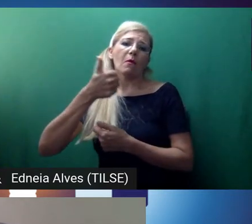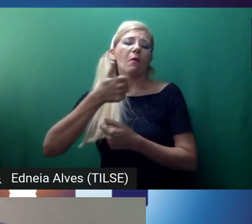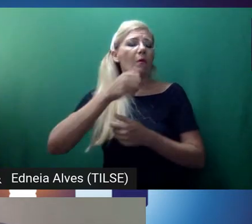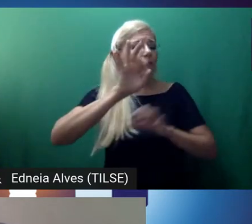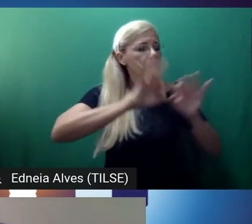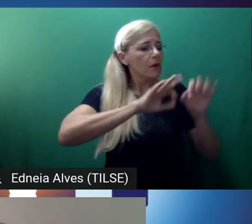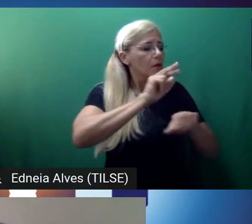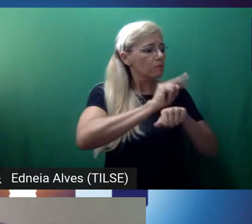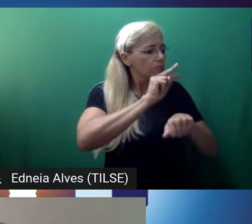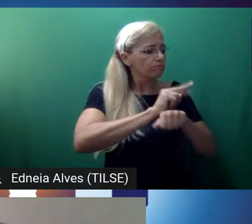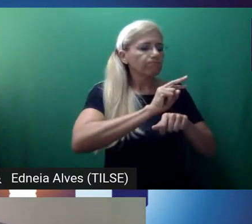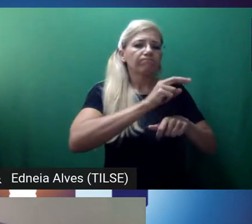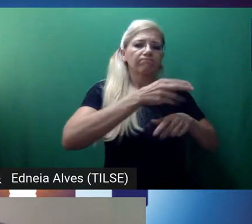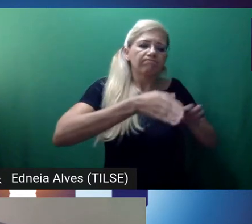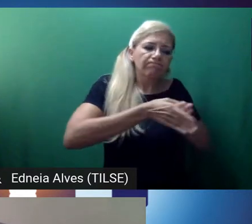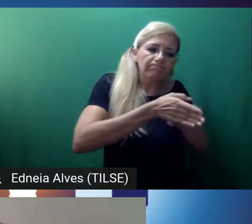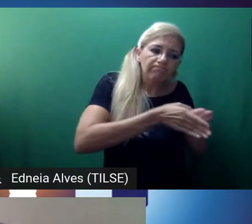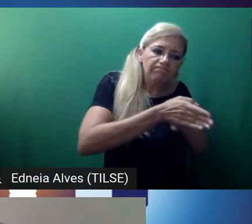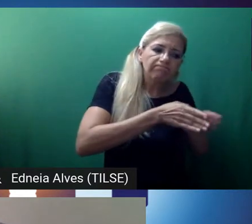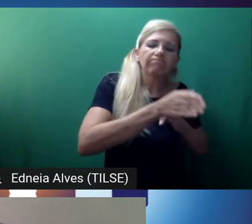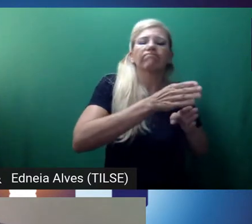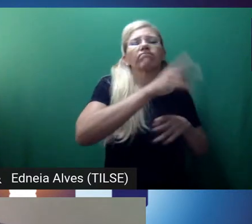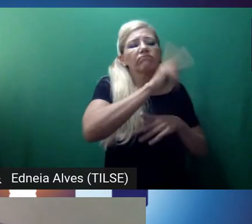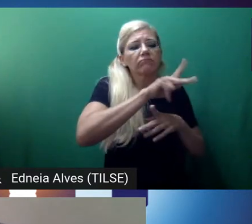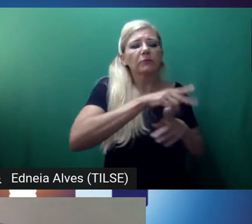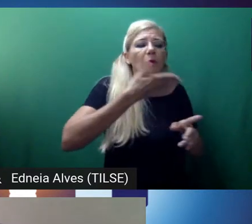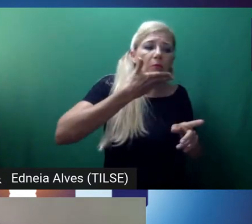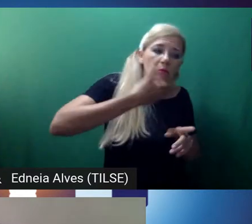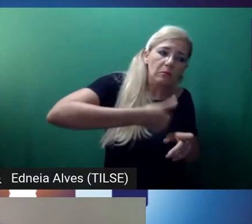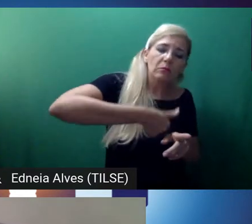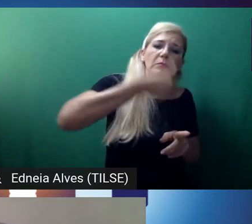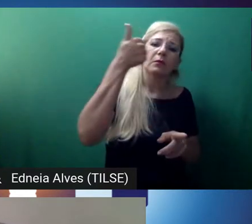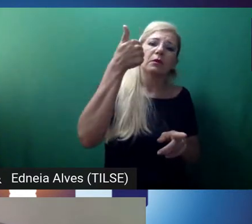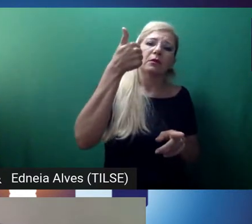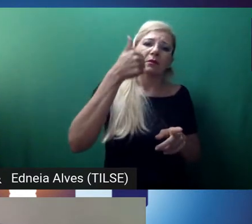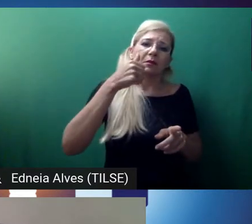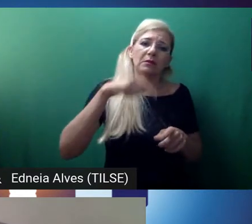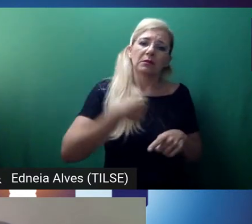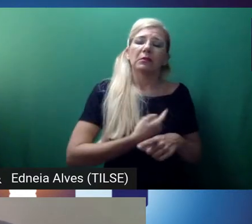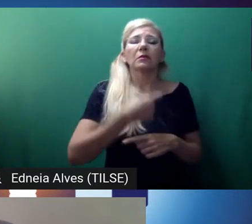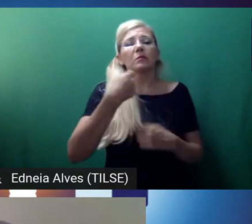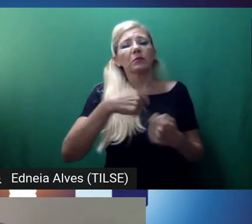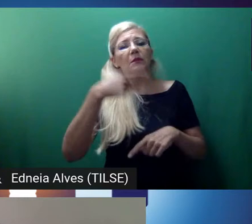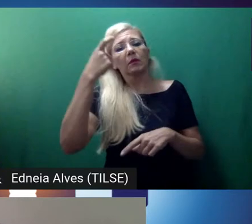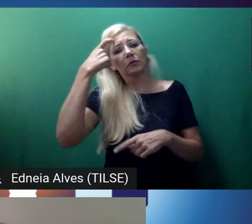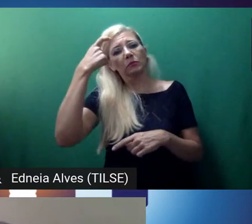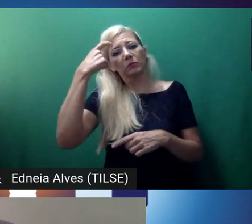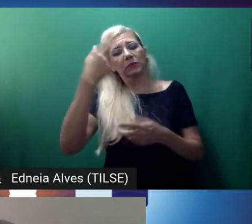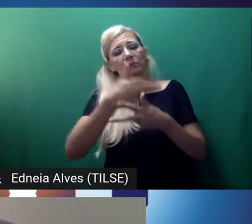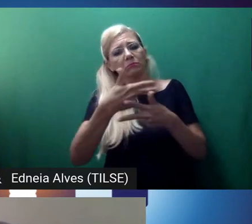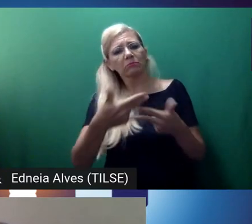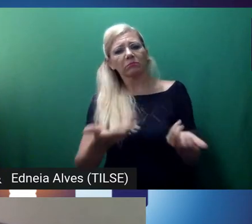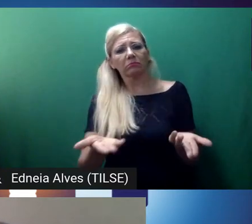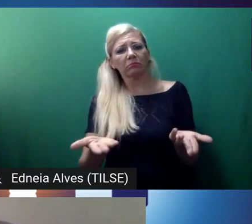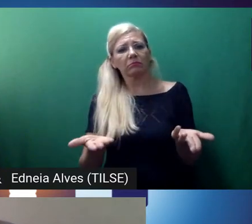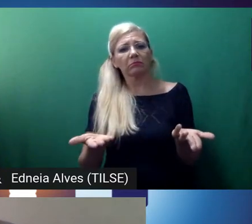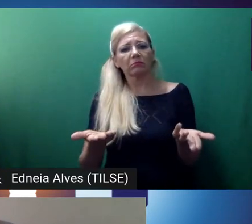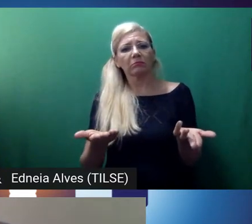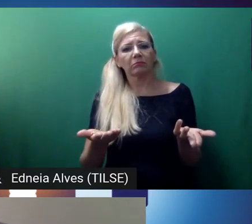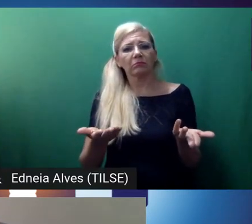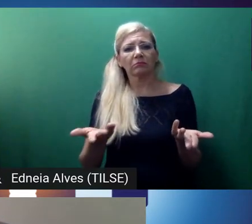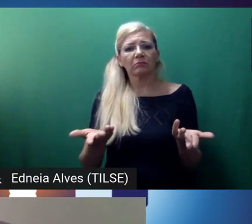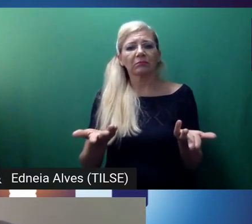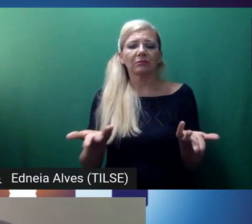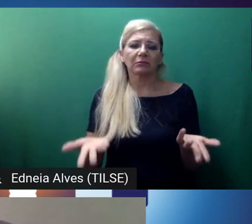it takes time, I think, to be considering all of those things. And I